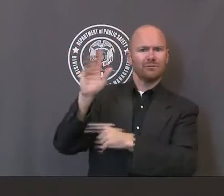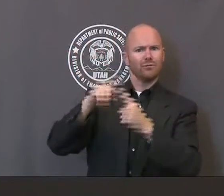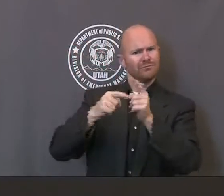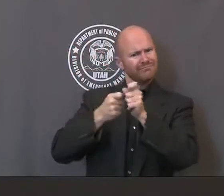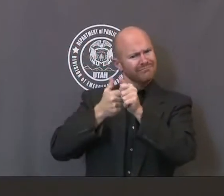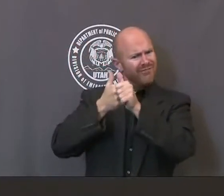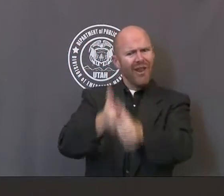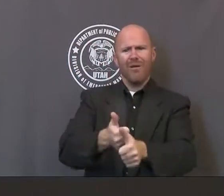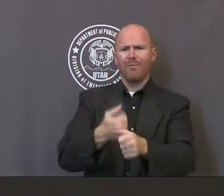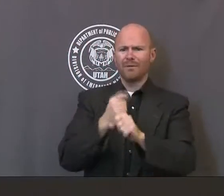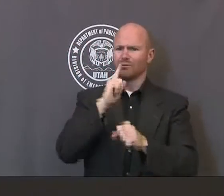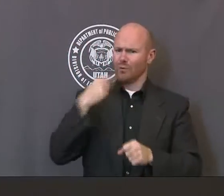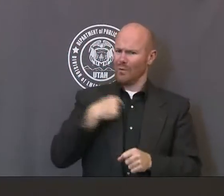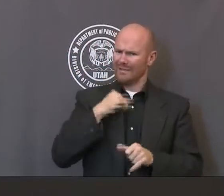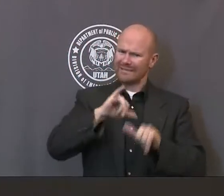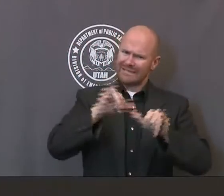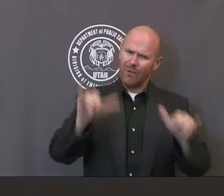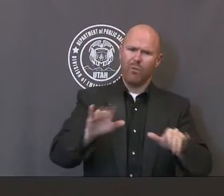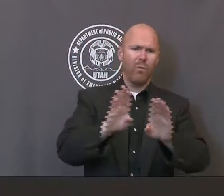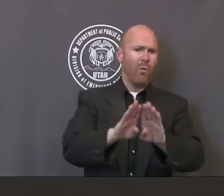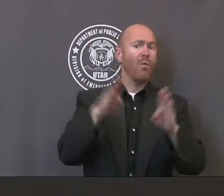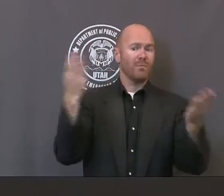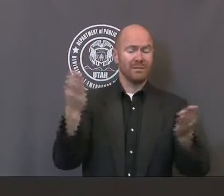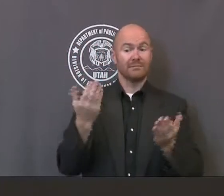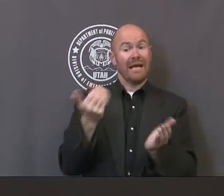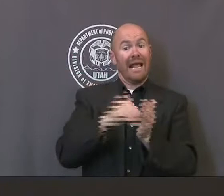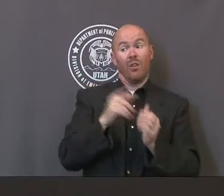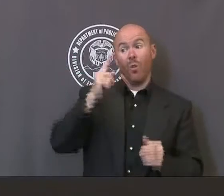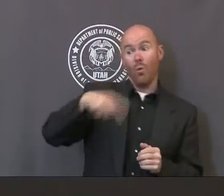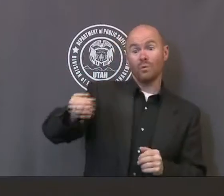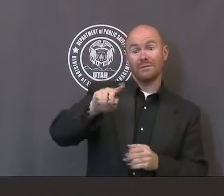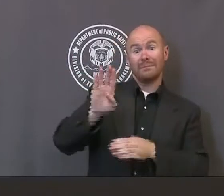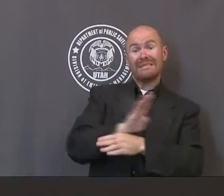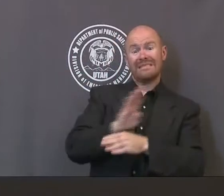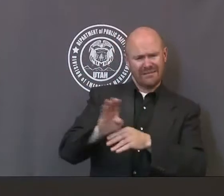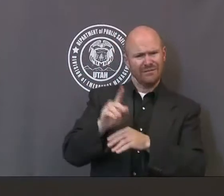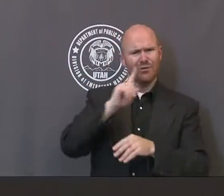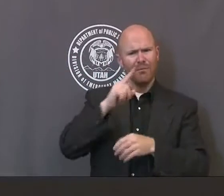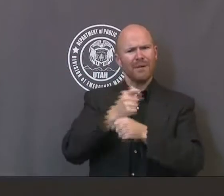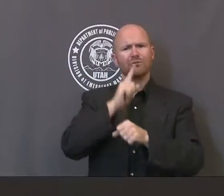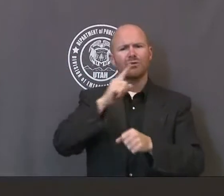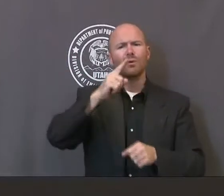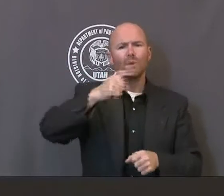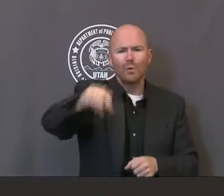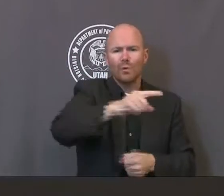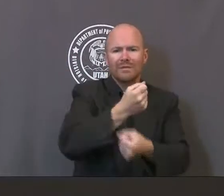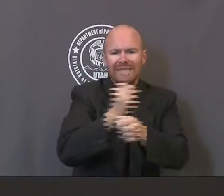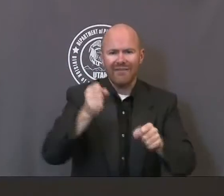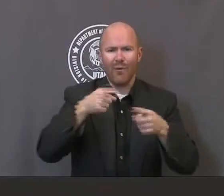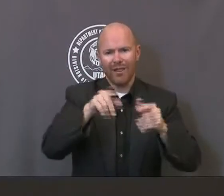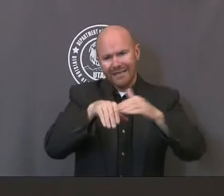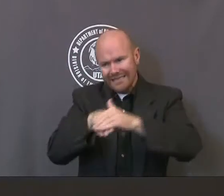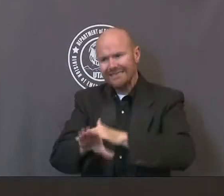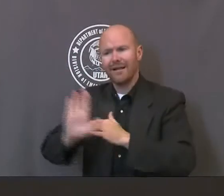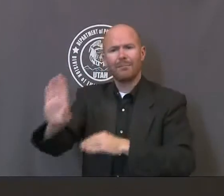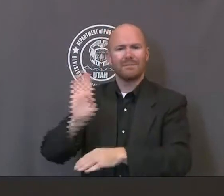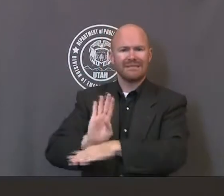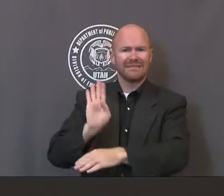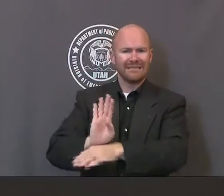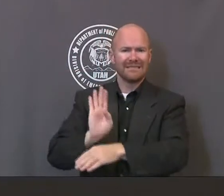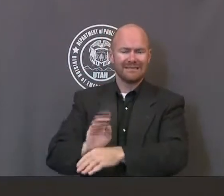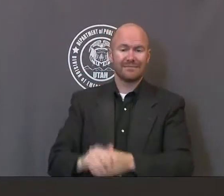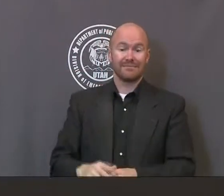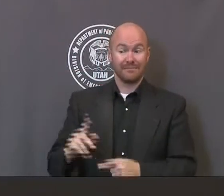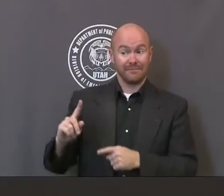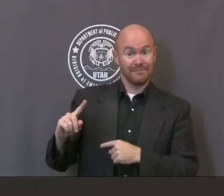make decisions on which businesses to frequent, because they are committed to providing safe practices. So over this past 7 months, we've